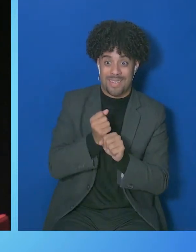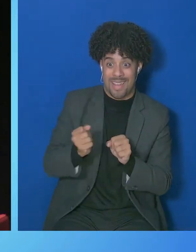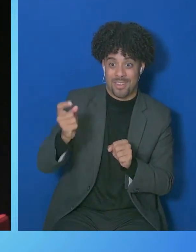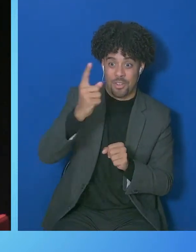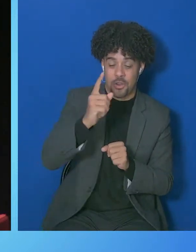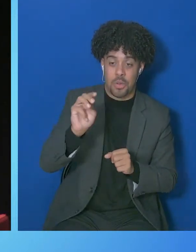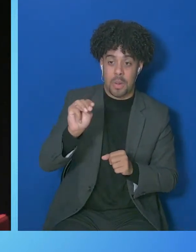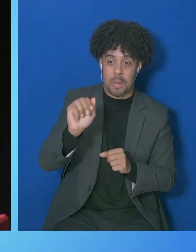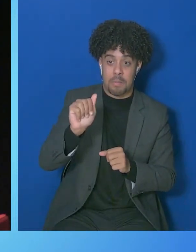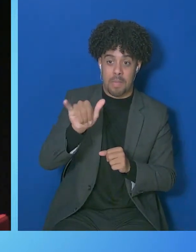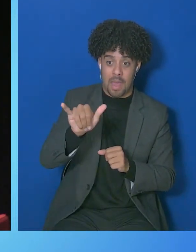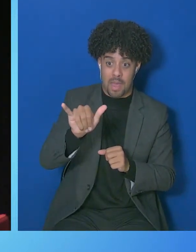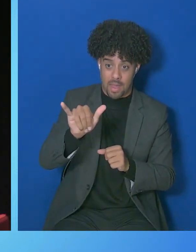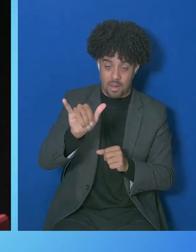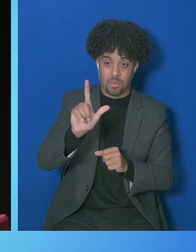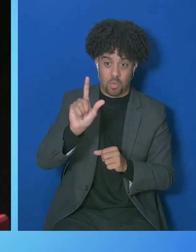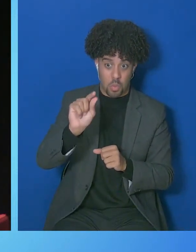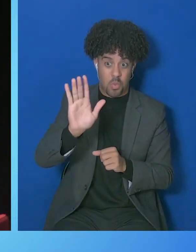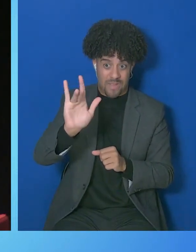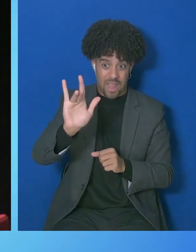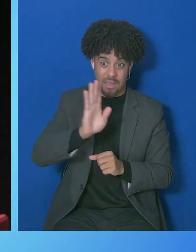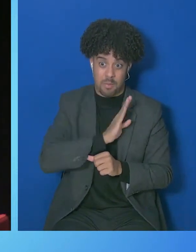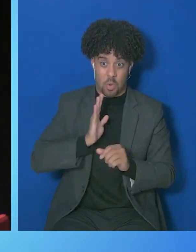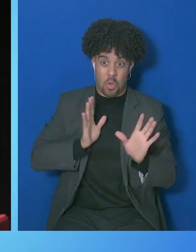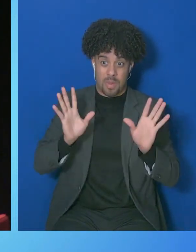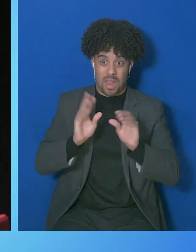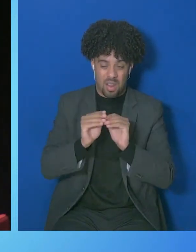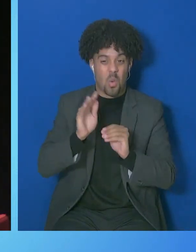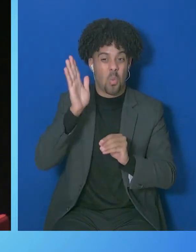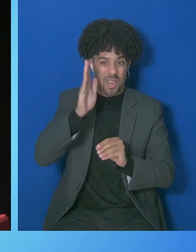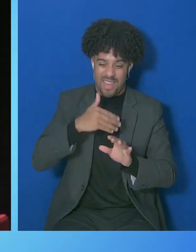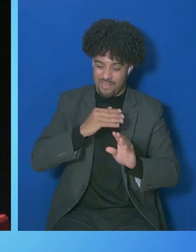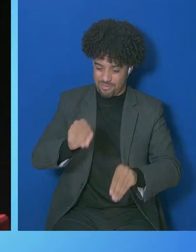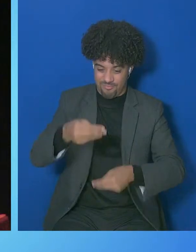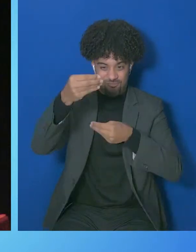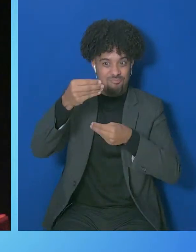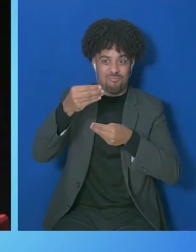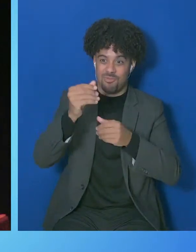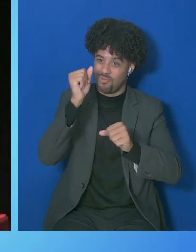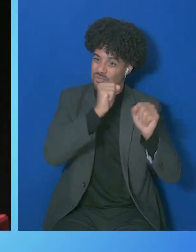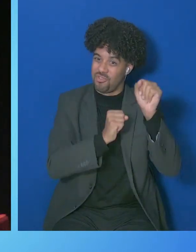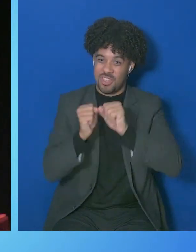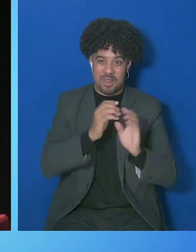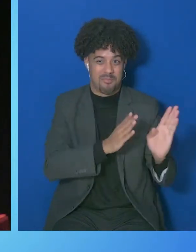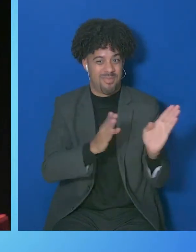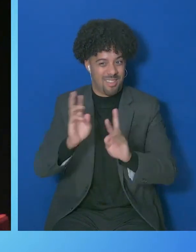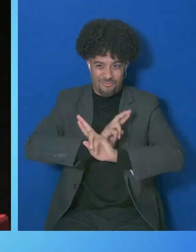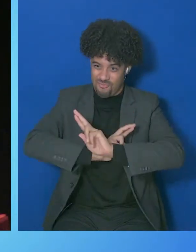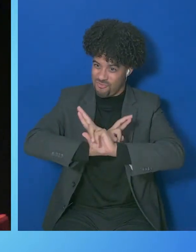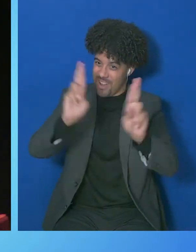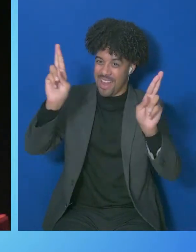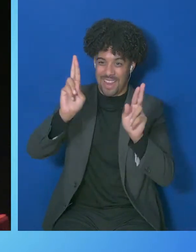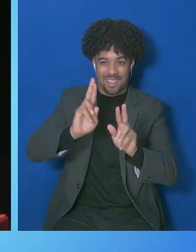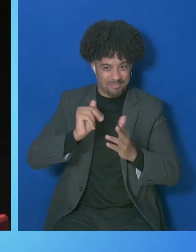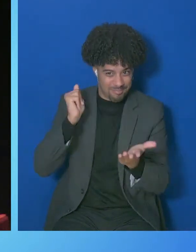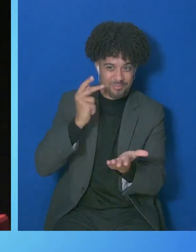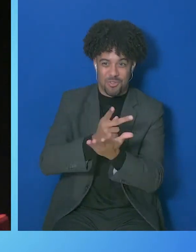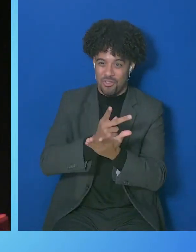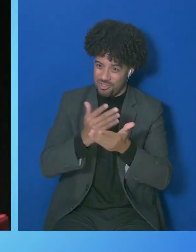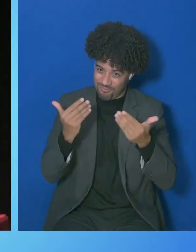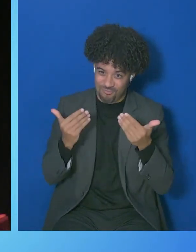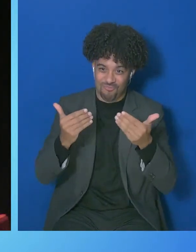for your approval. And then we will move forward. July 1st, 2025, we